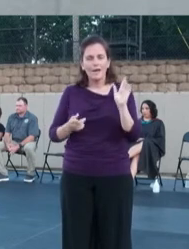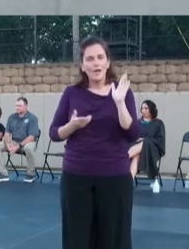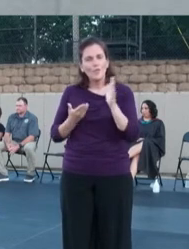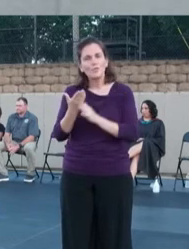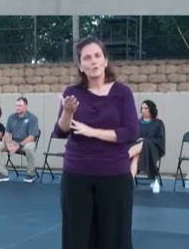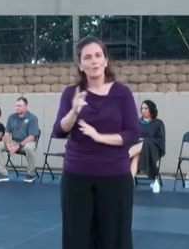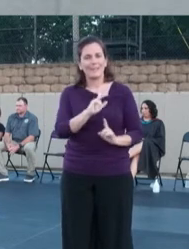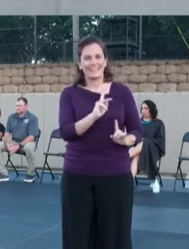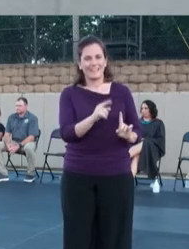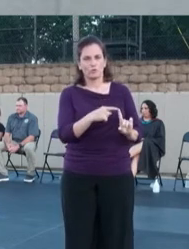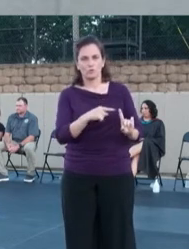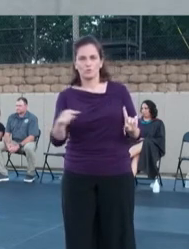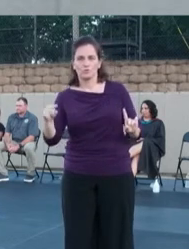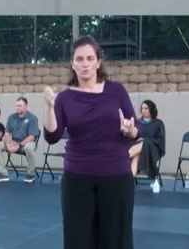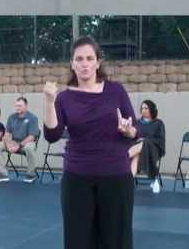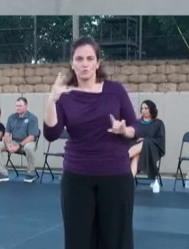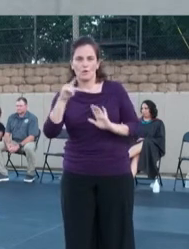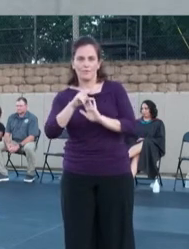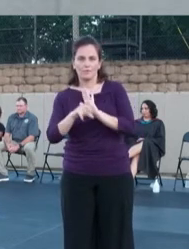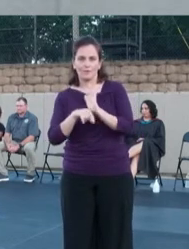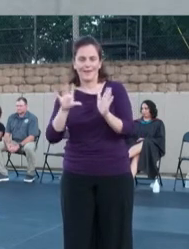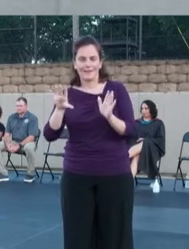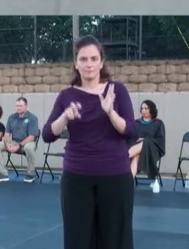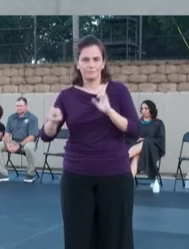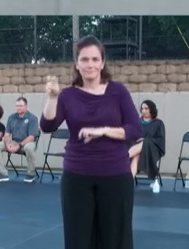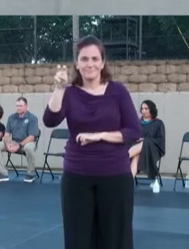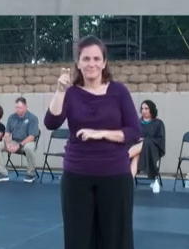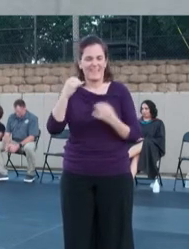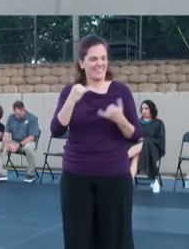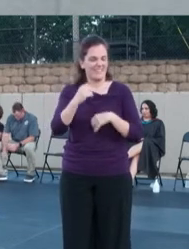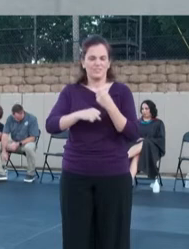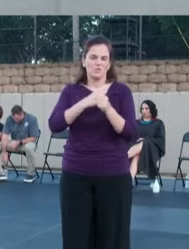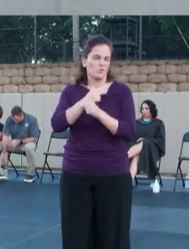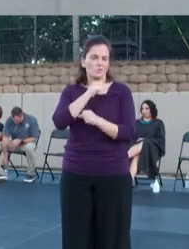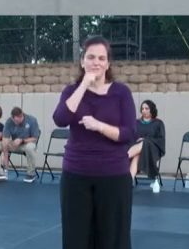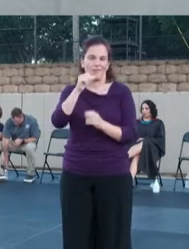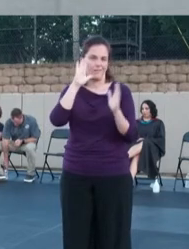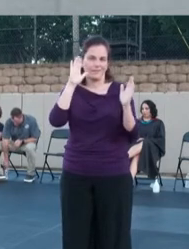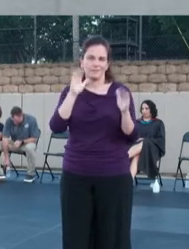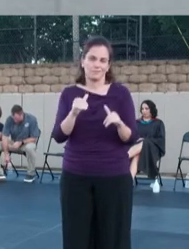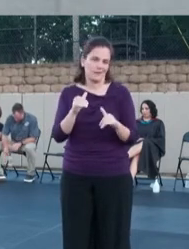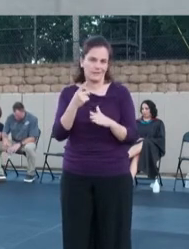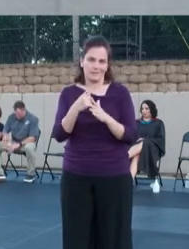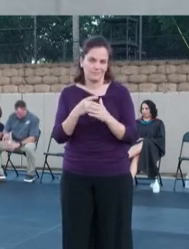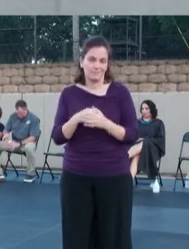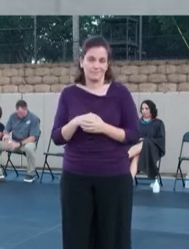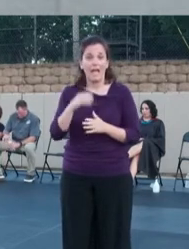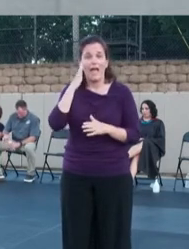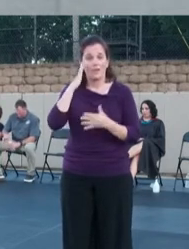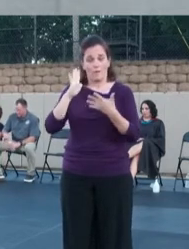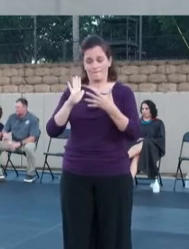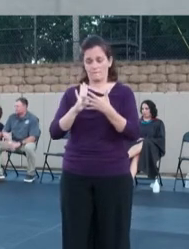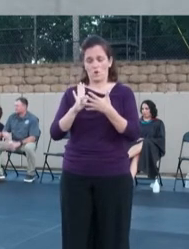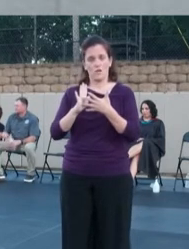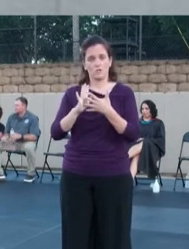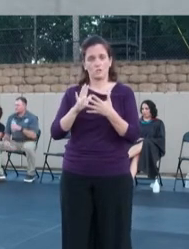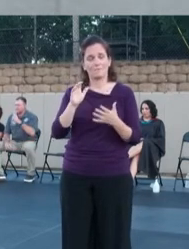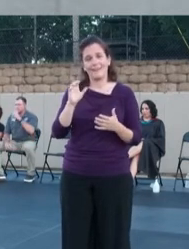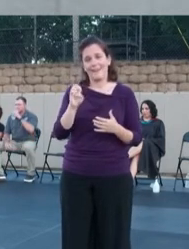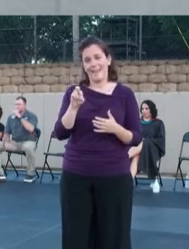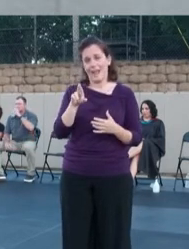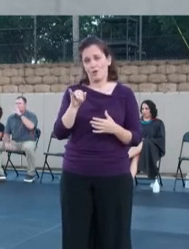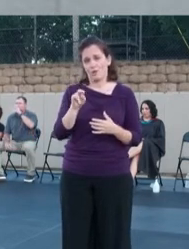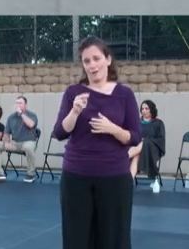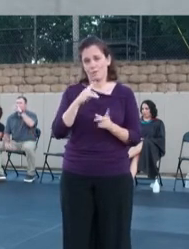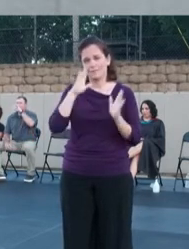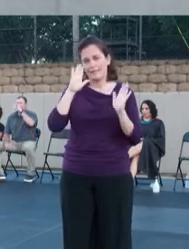journey. This year was truly not what any of us expected. I know freshman Aaron was expecting something